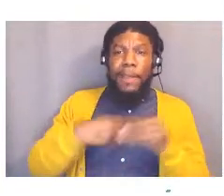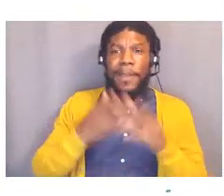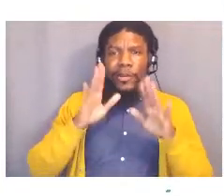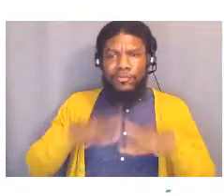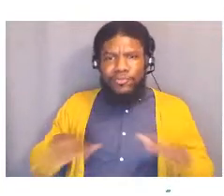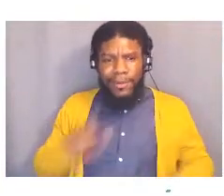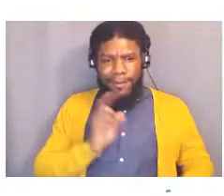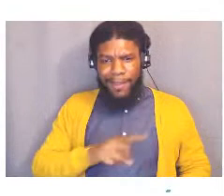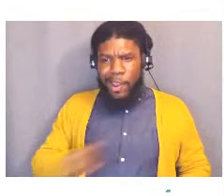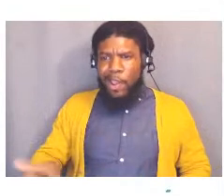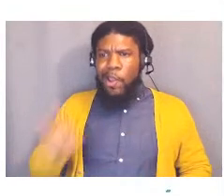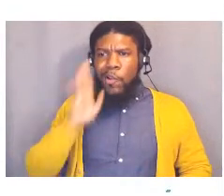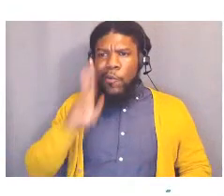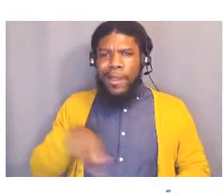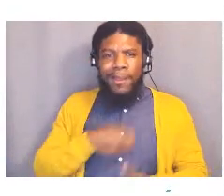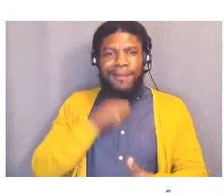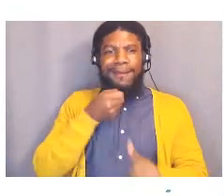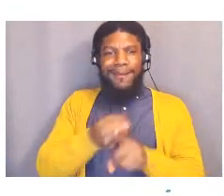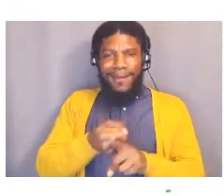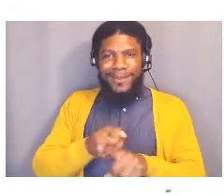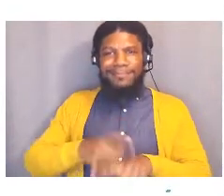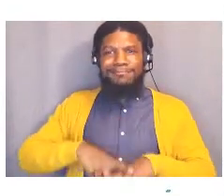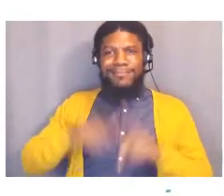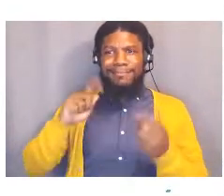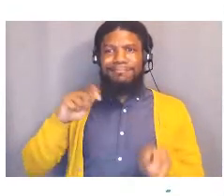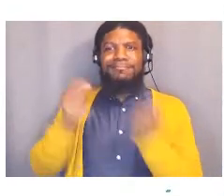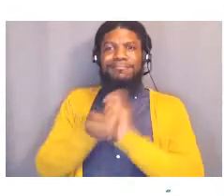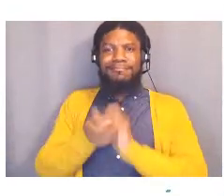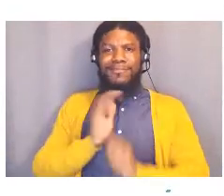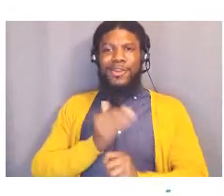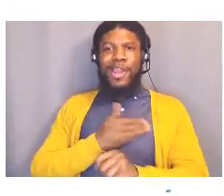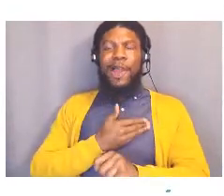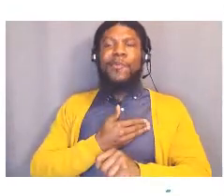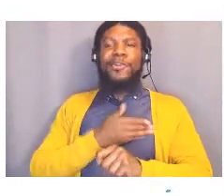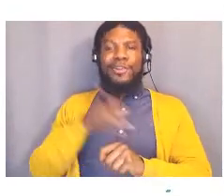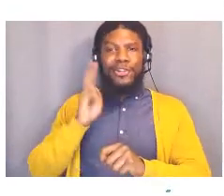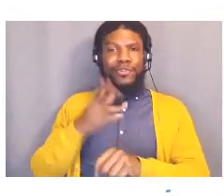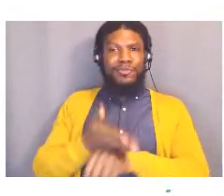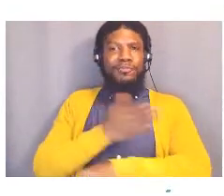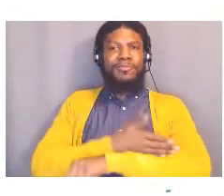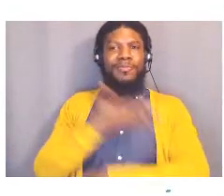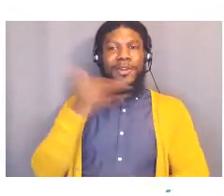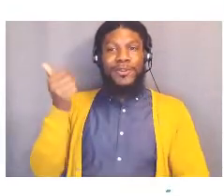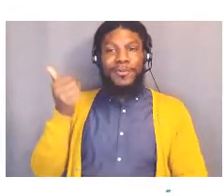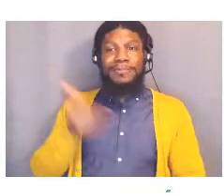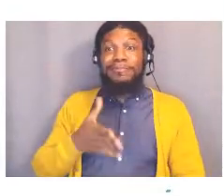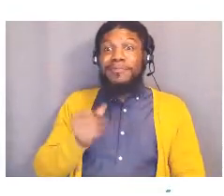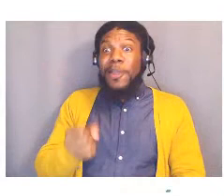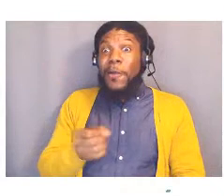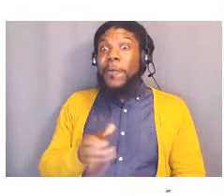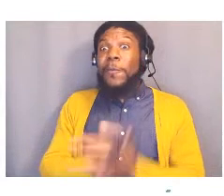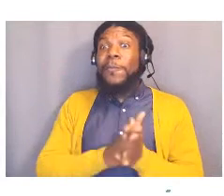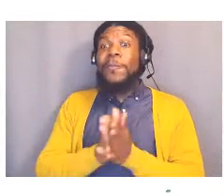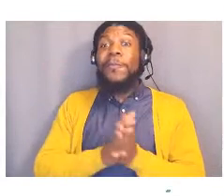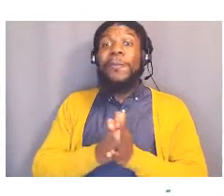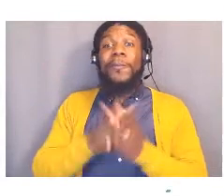have made a difference in our history. And so get ready to